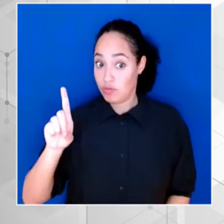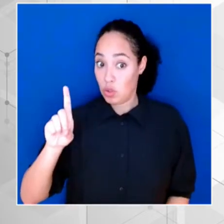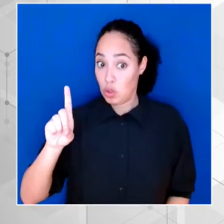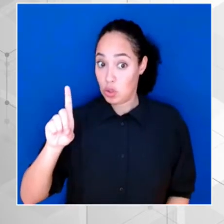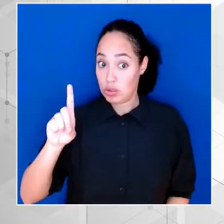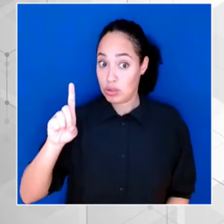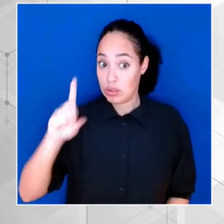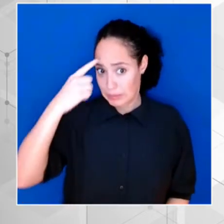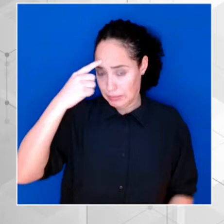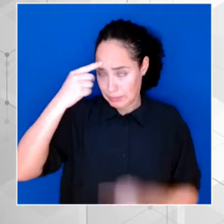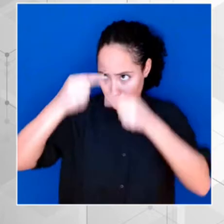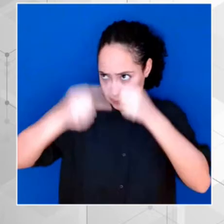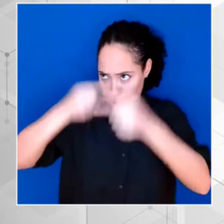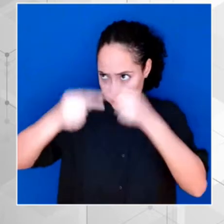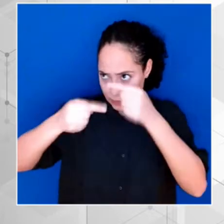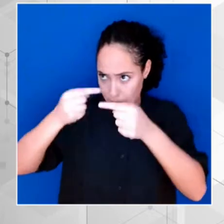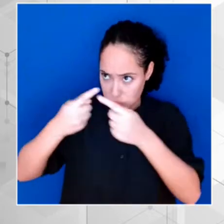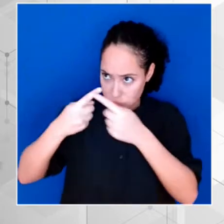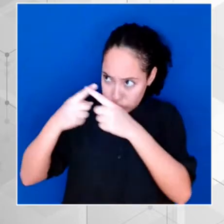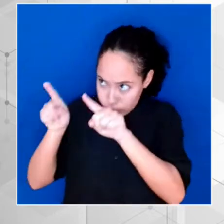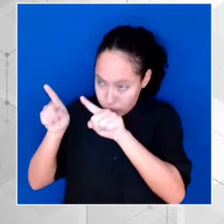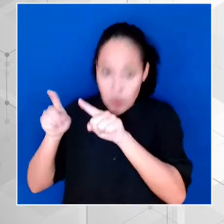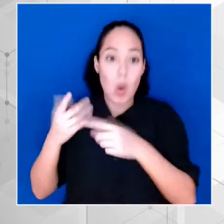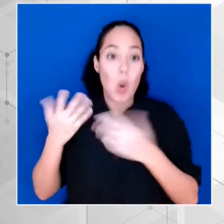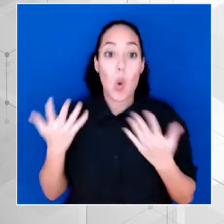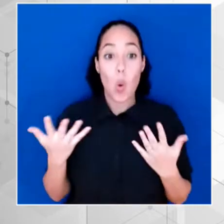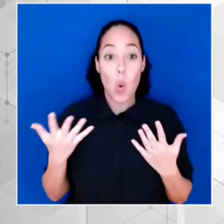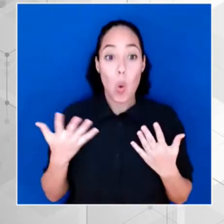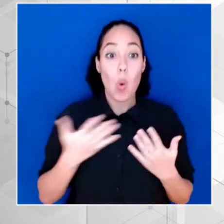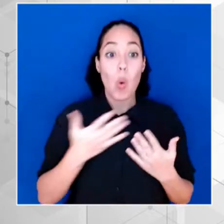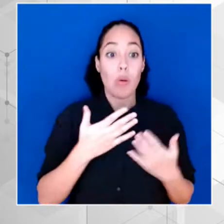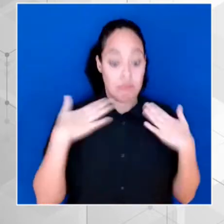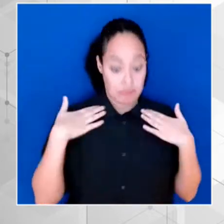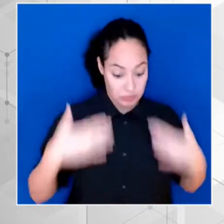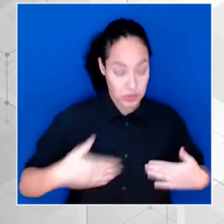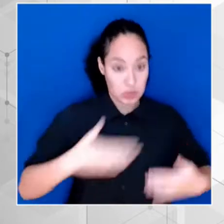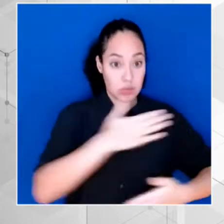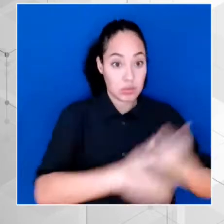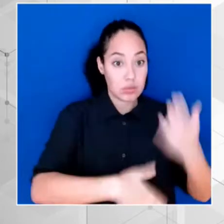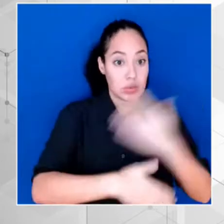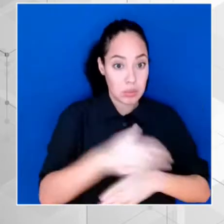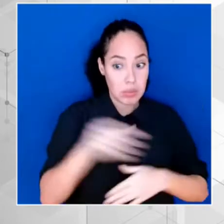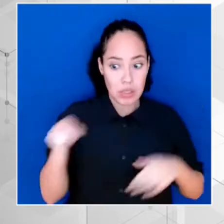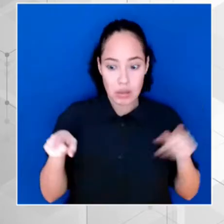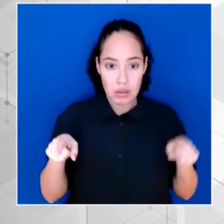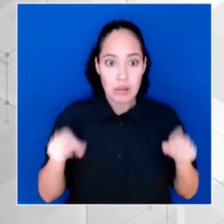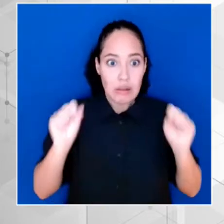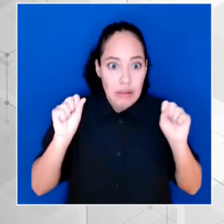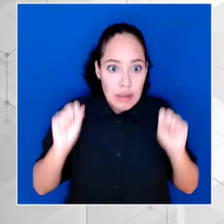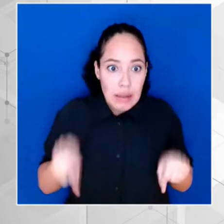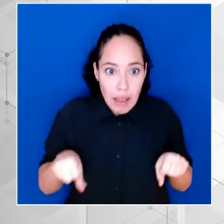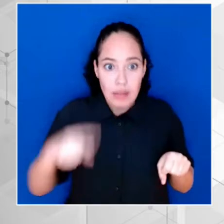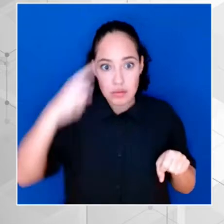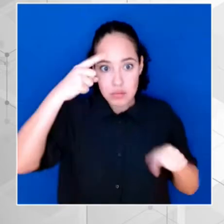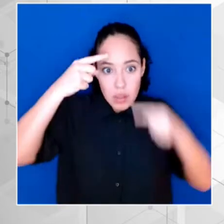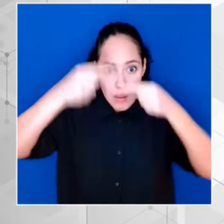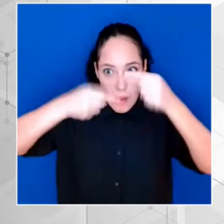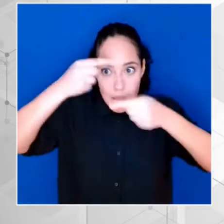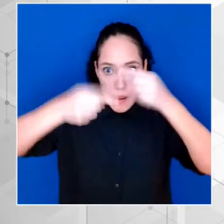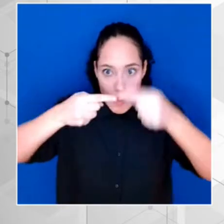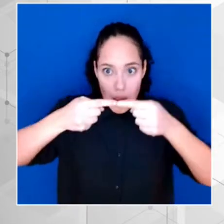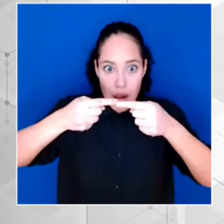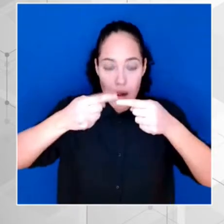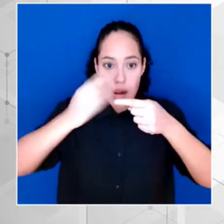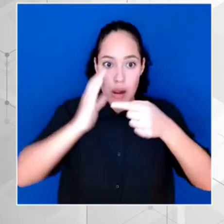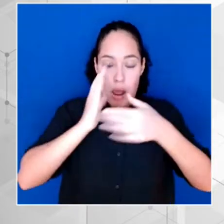multiple areas across our executive functions, and there can be disruptions or impact on these functions. Have a think about a